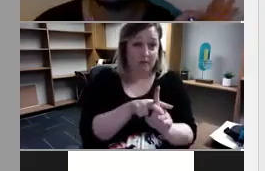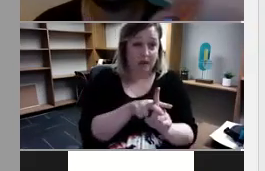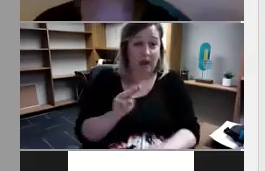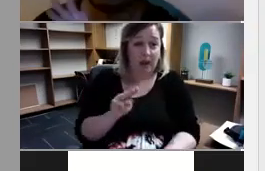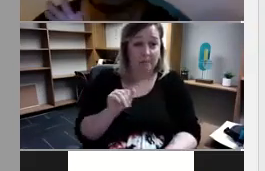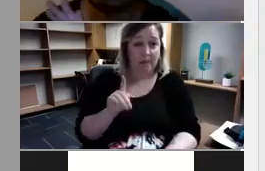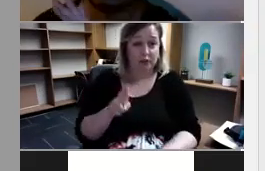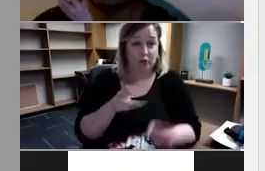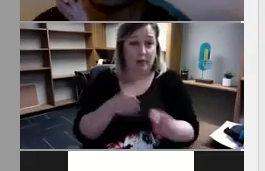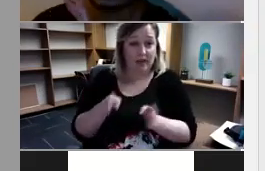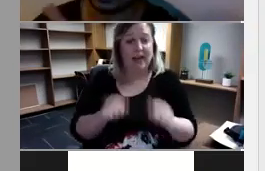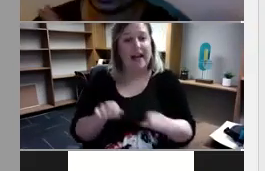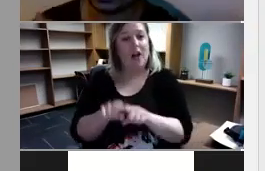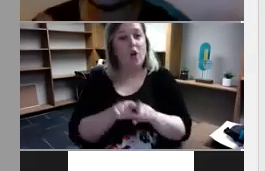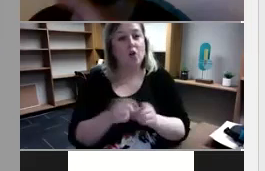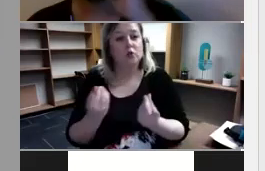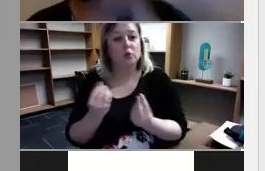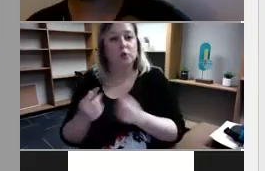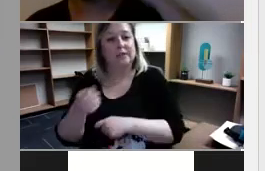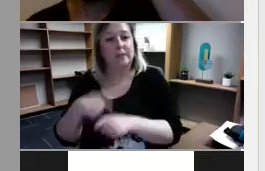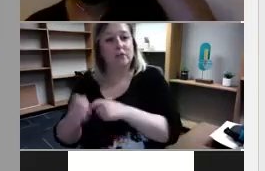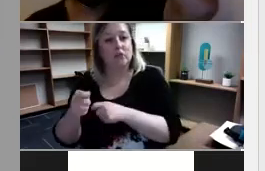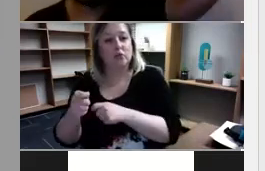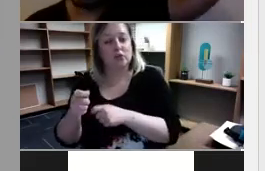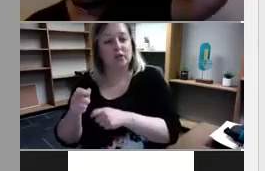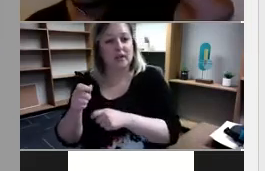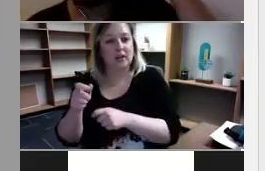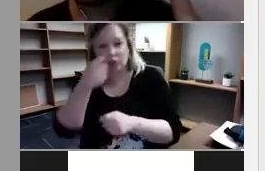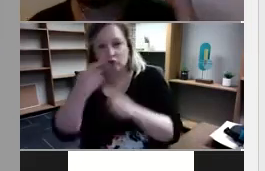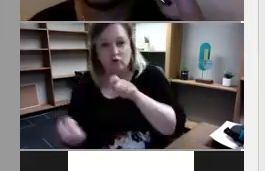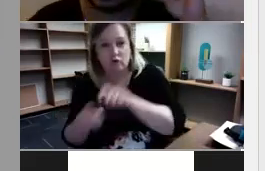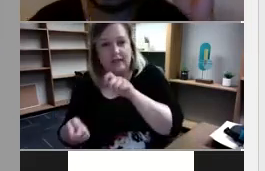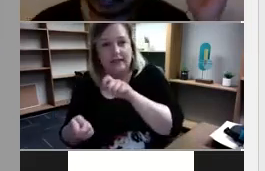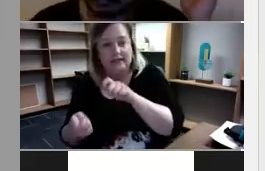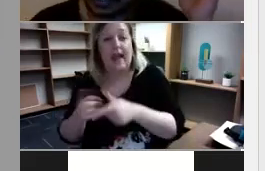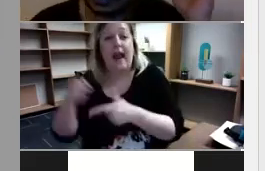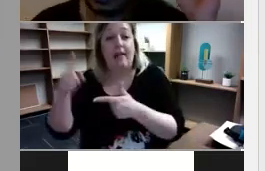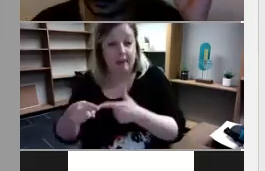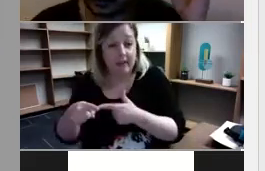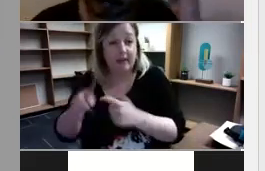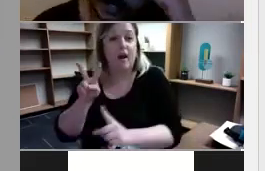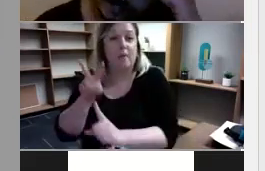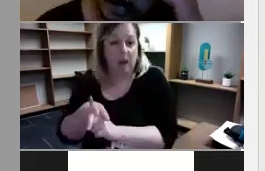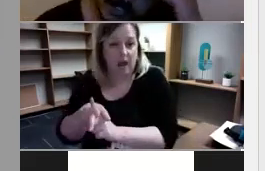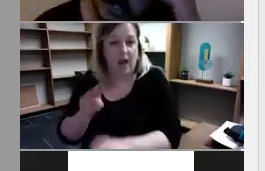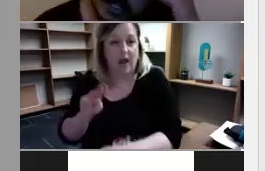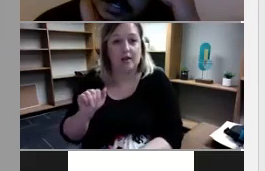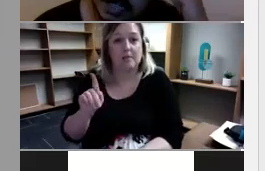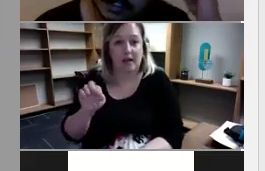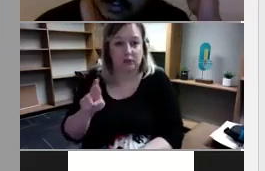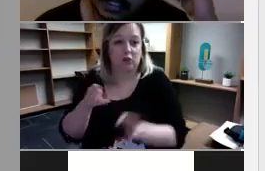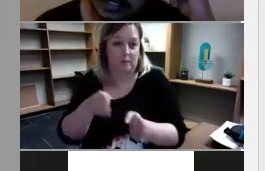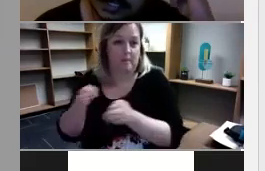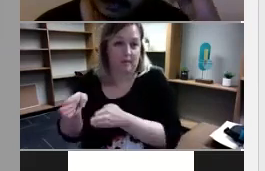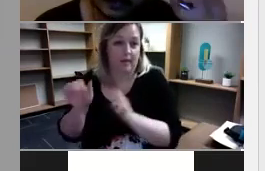substitution tricks before to our equations, and then apply your master method or whatever method that we want to apply. So